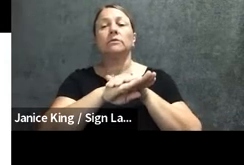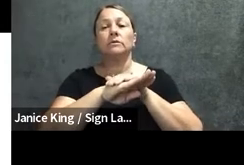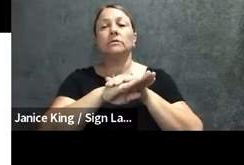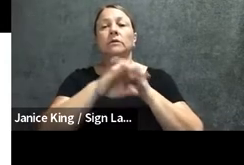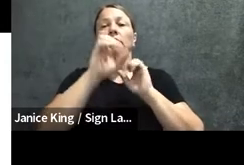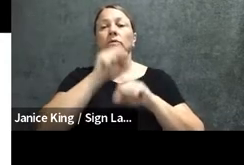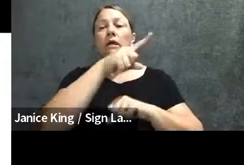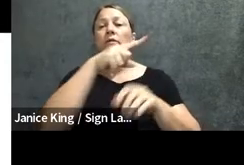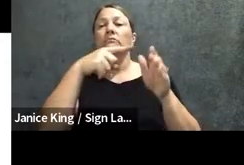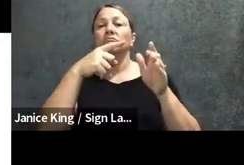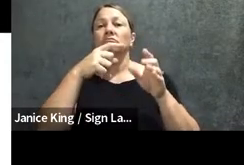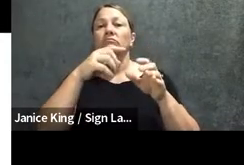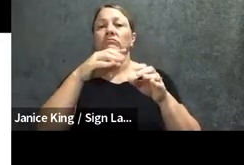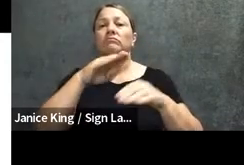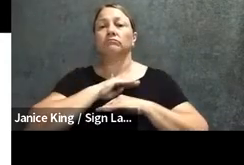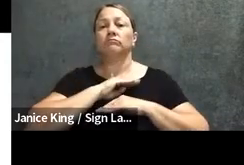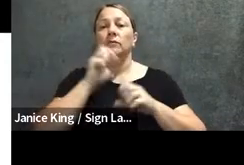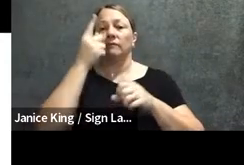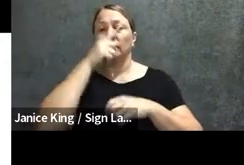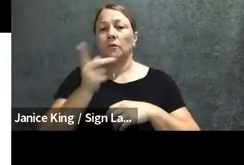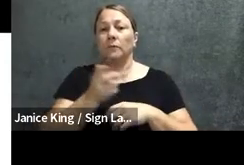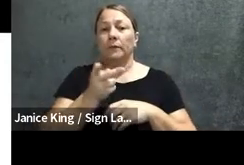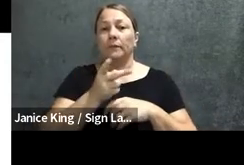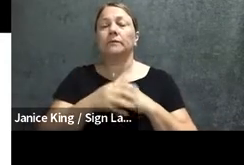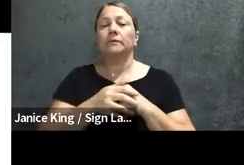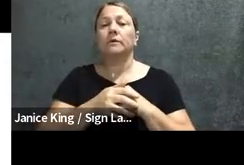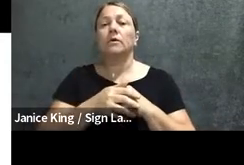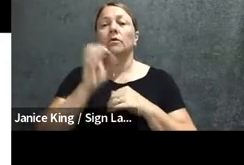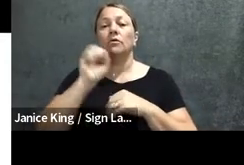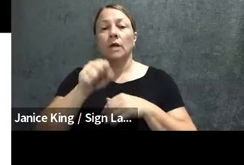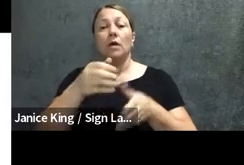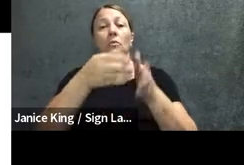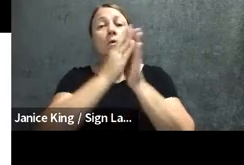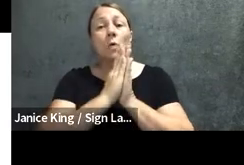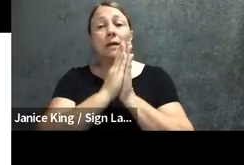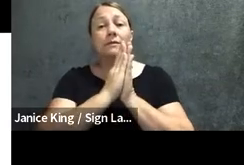responsibility is to make a request for a reasonable accommodation, but there's no magic words.